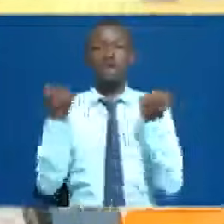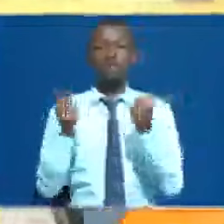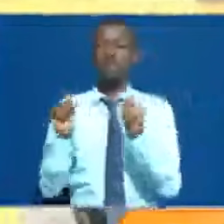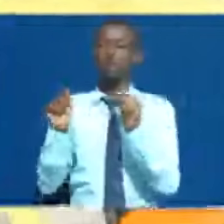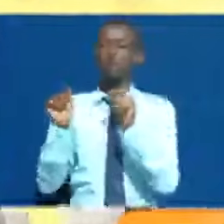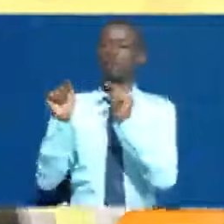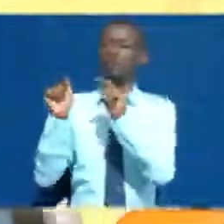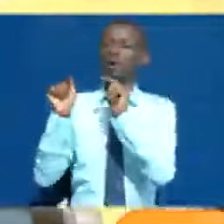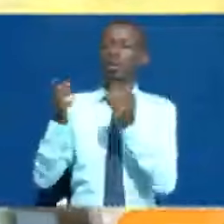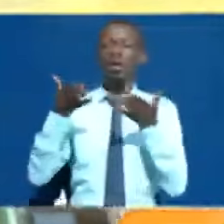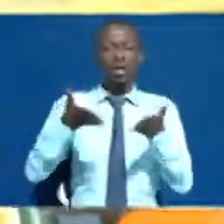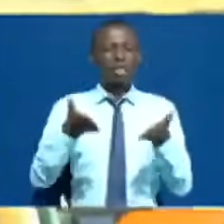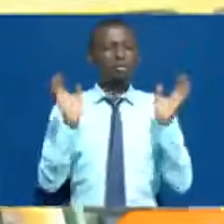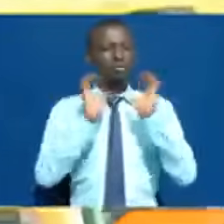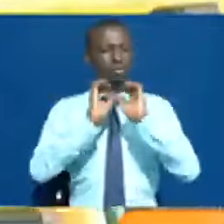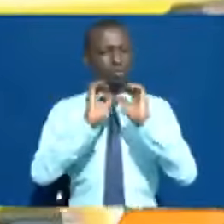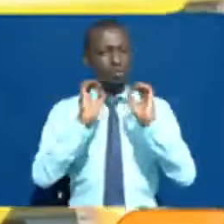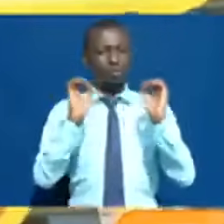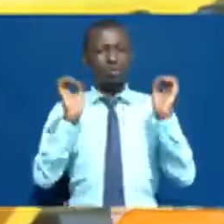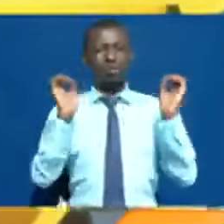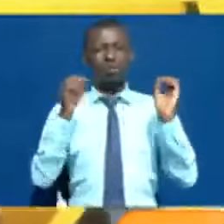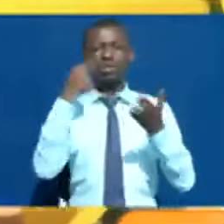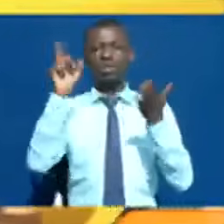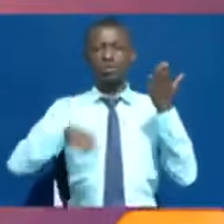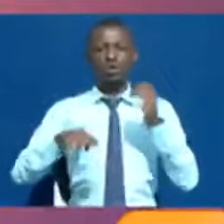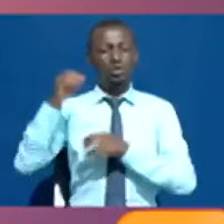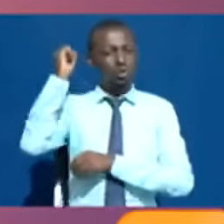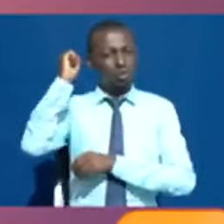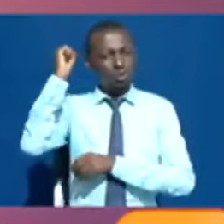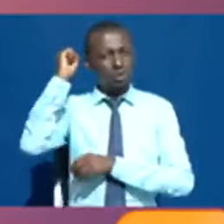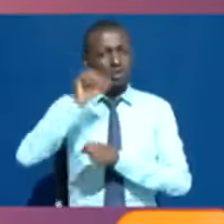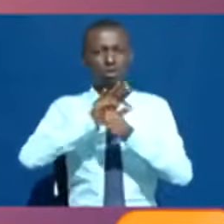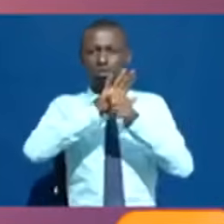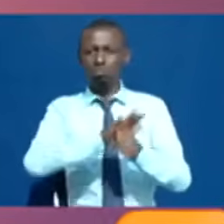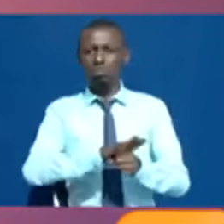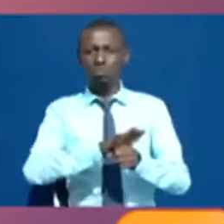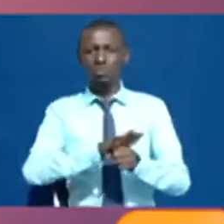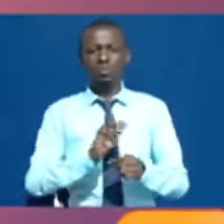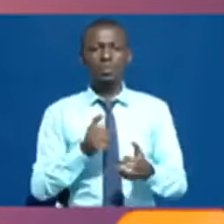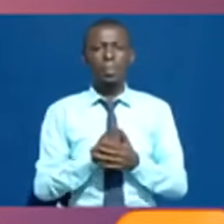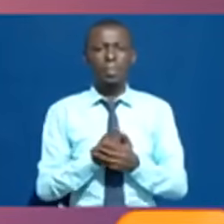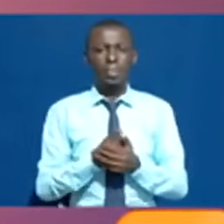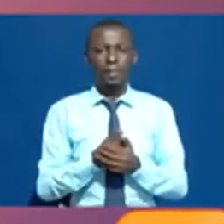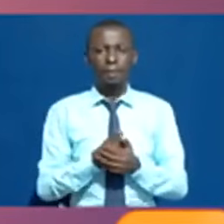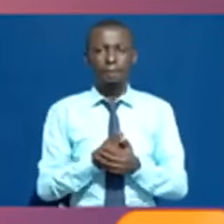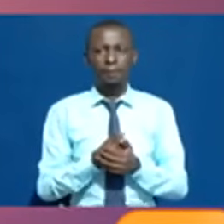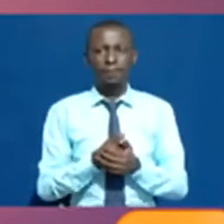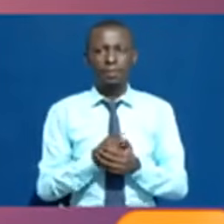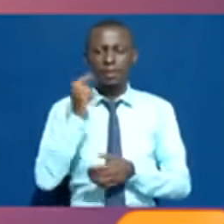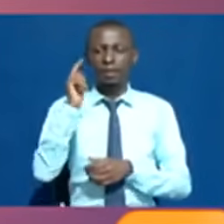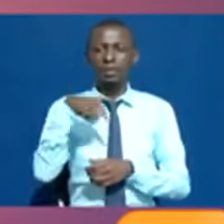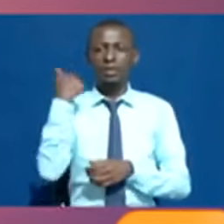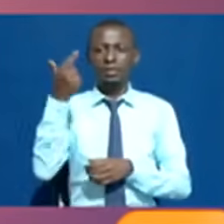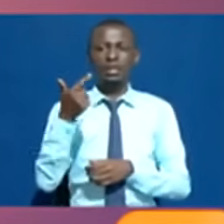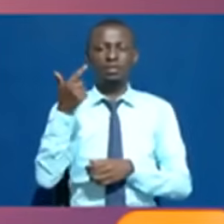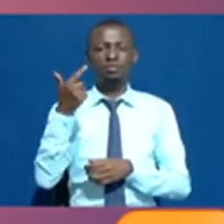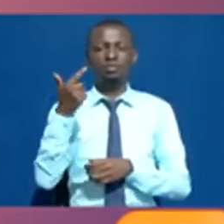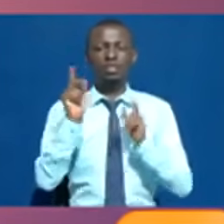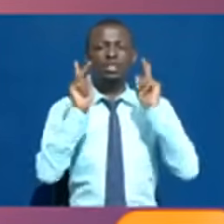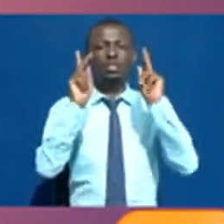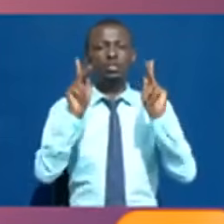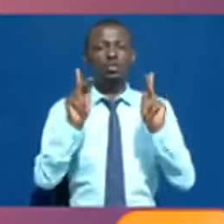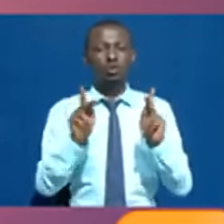took place, adding that this is a political witch hunt. Mimi nilikuwa nimetravel ukangalia boarding ya flight yangu ya Kisumu to